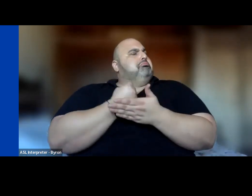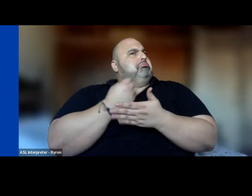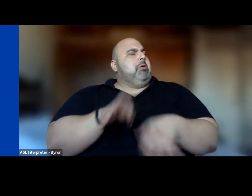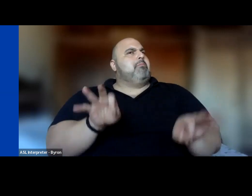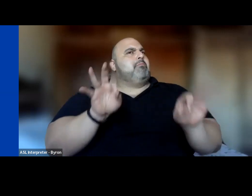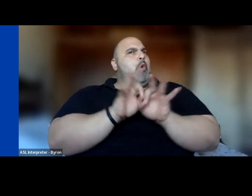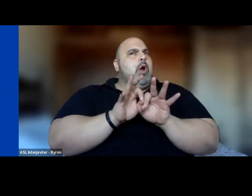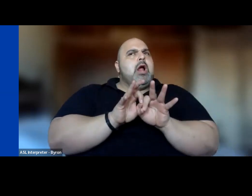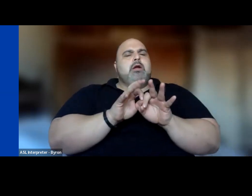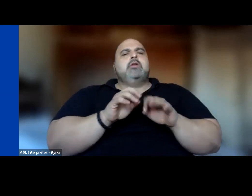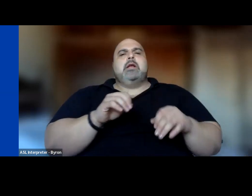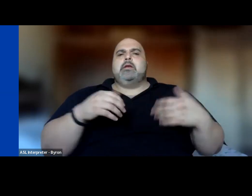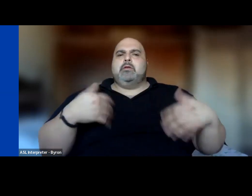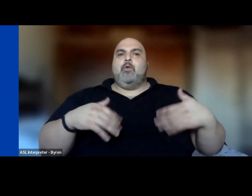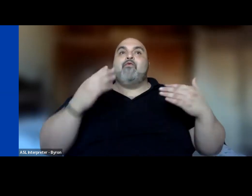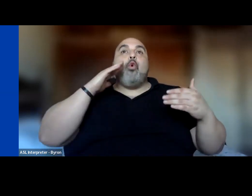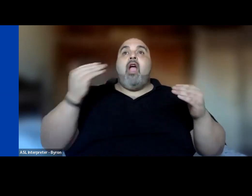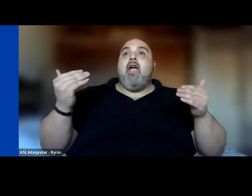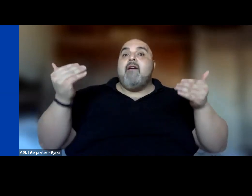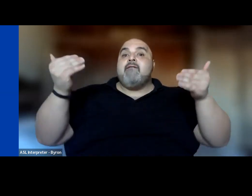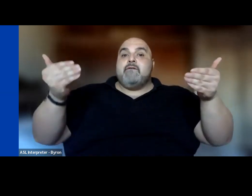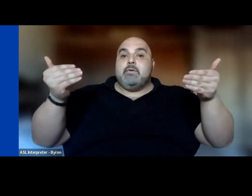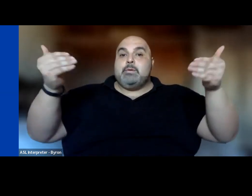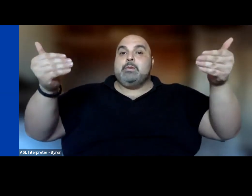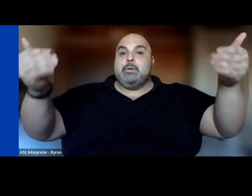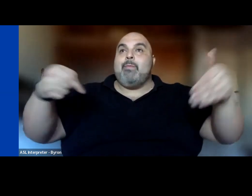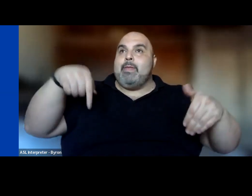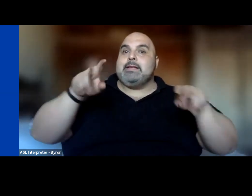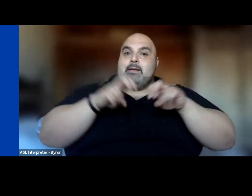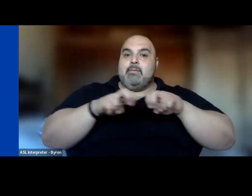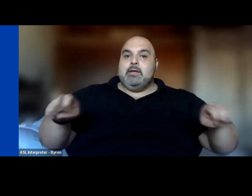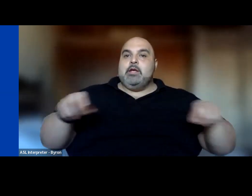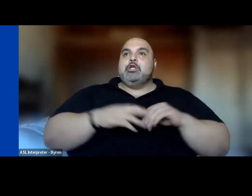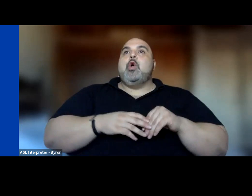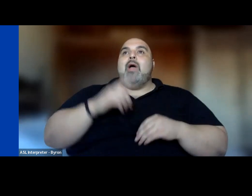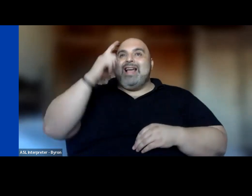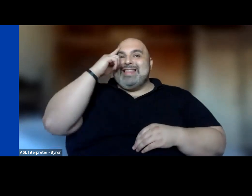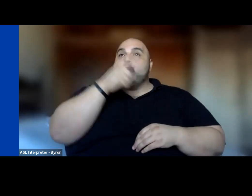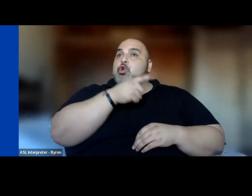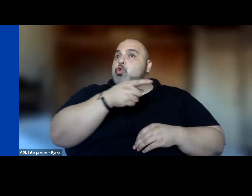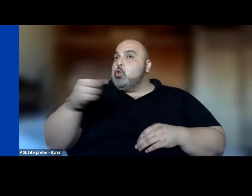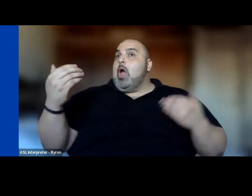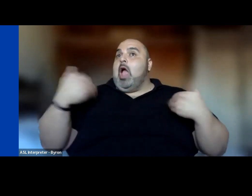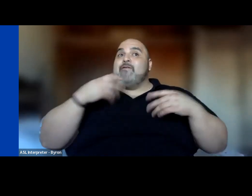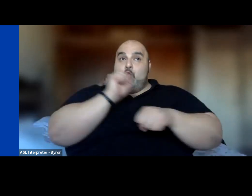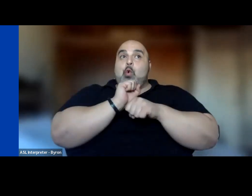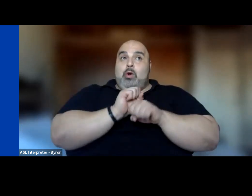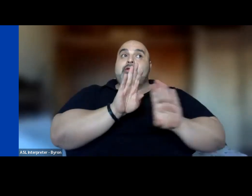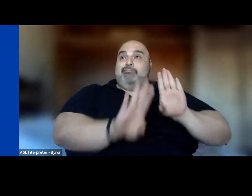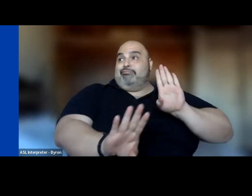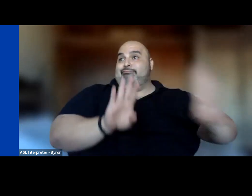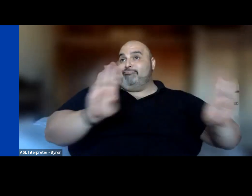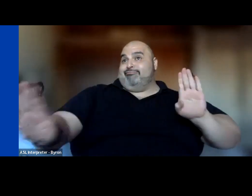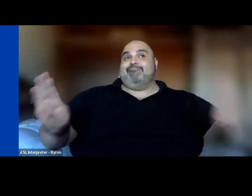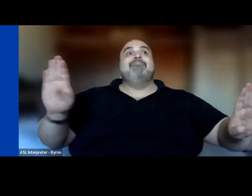critical in advancing kind of the charge of this committee. So I think you all definitely have your work cut out for you, that's for